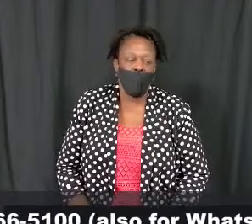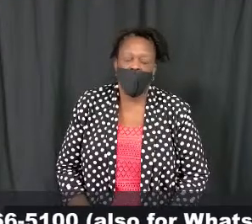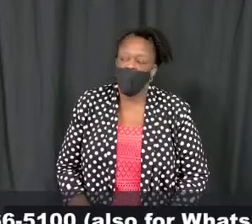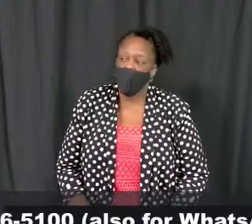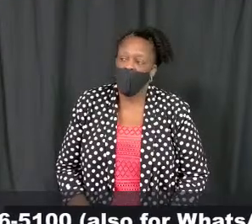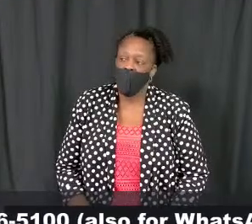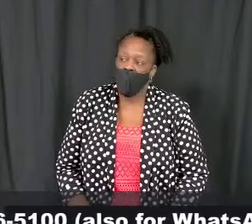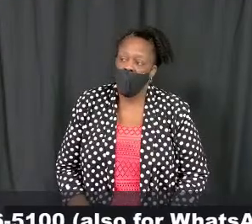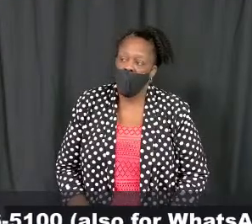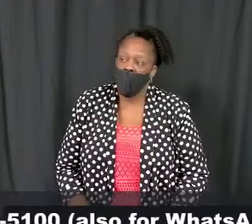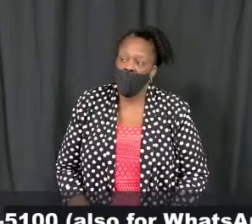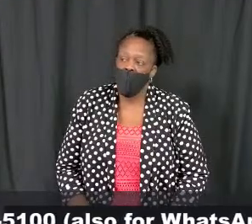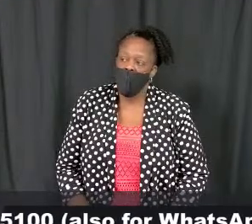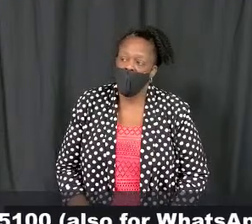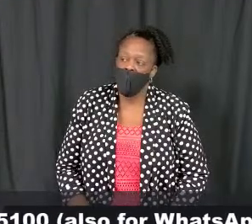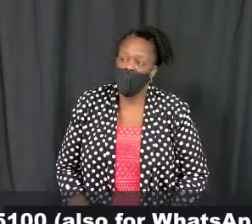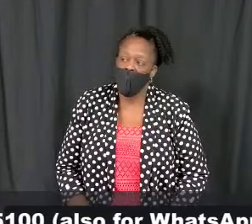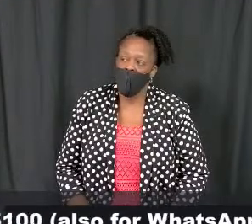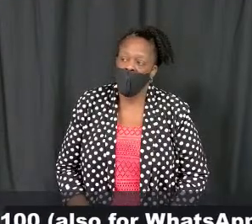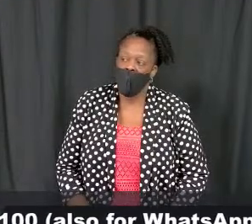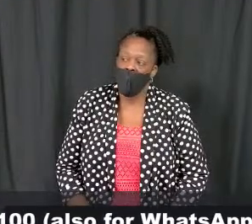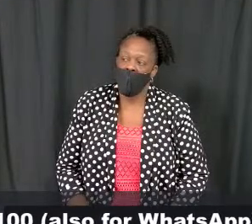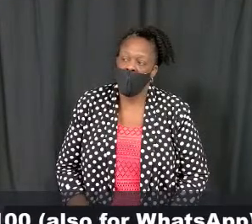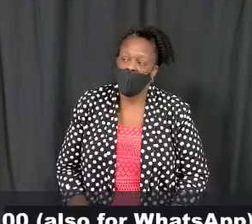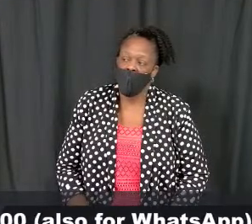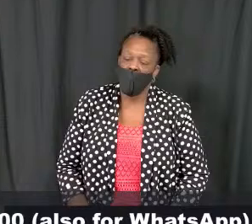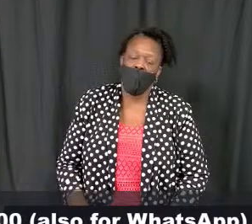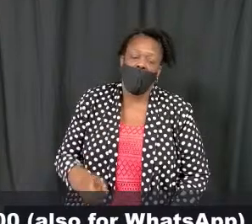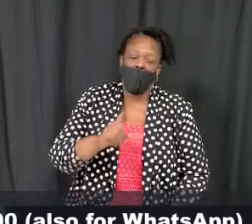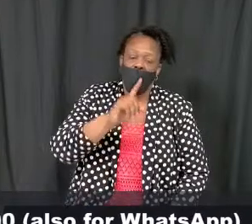These next questions are from Vaughan Radio.